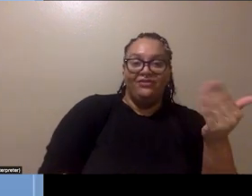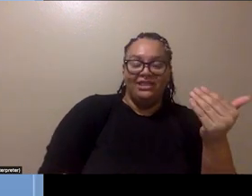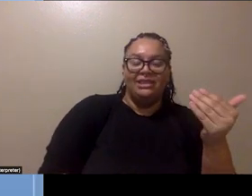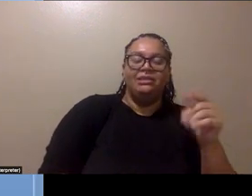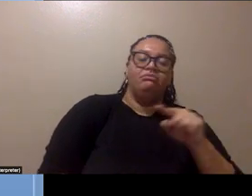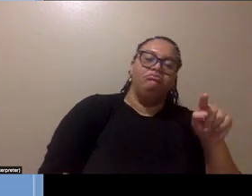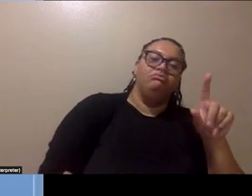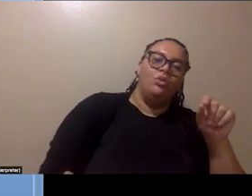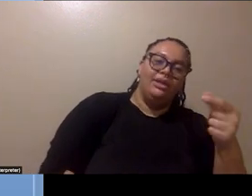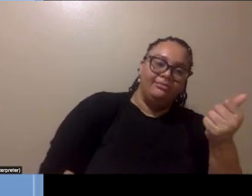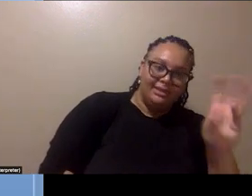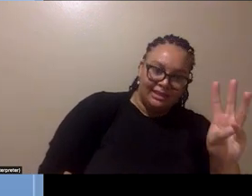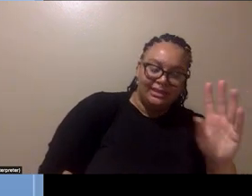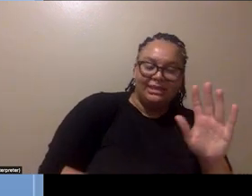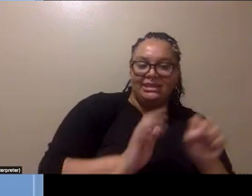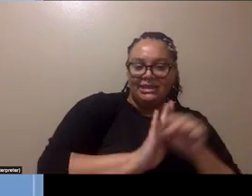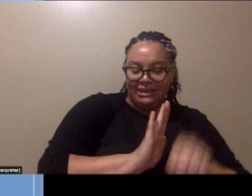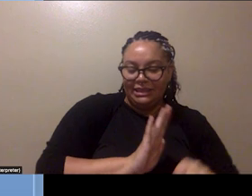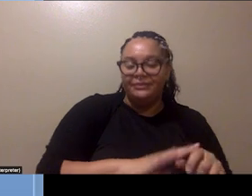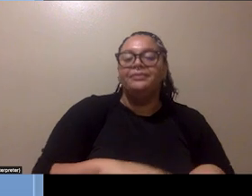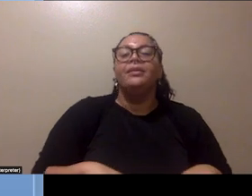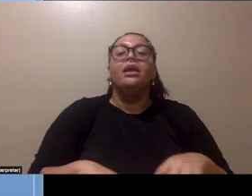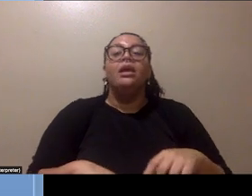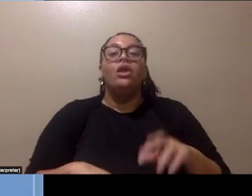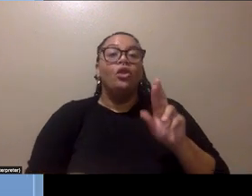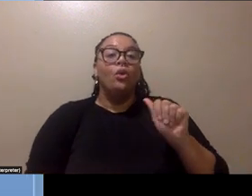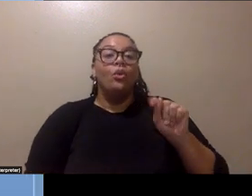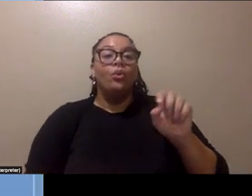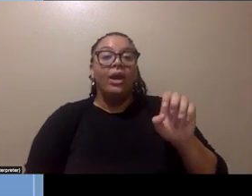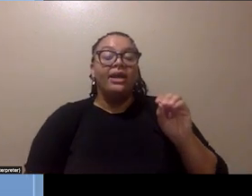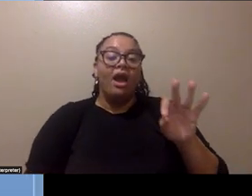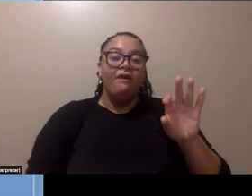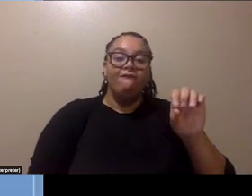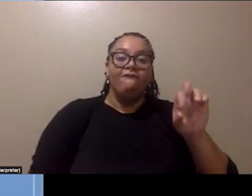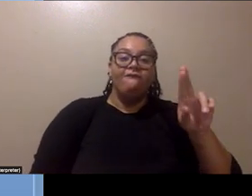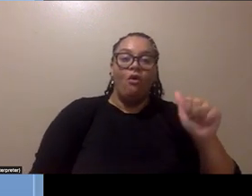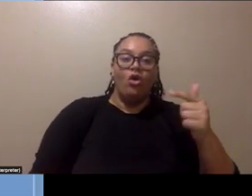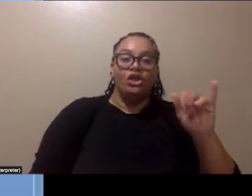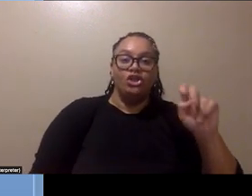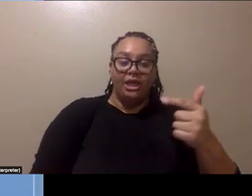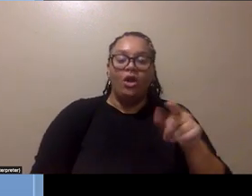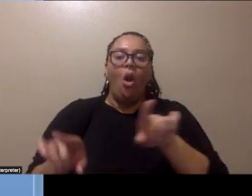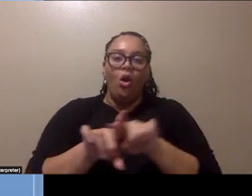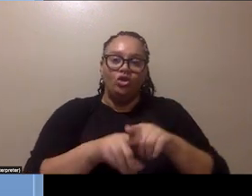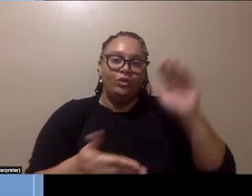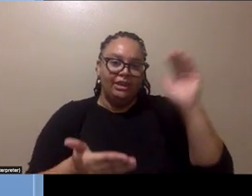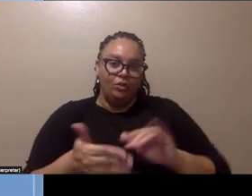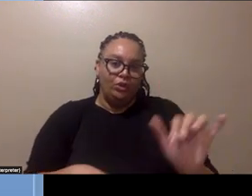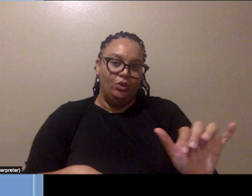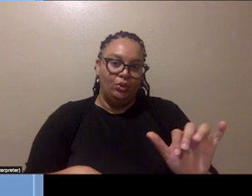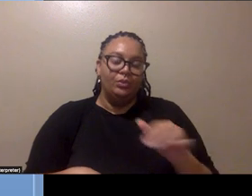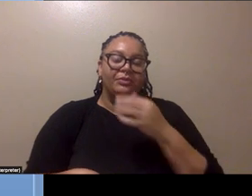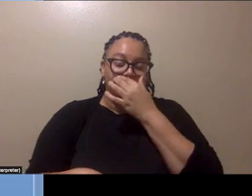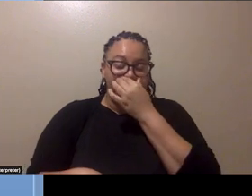in our 2015 and 2016 seasons. And the rate of foraging had also decreased. It decreased by about a factor